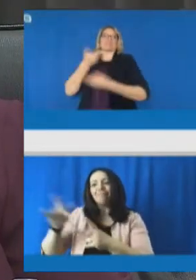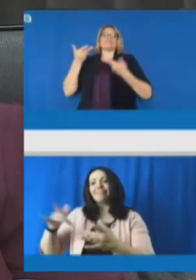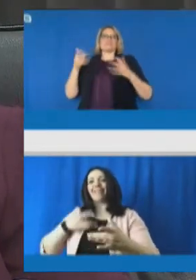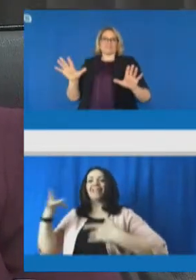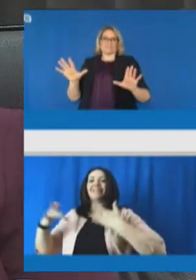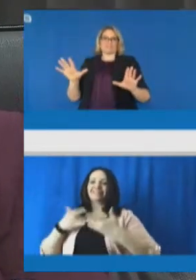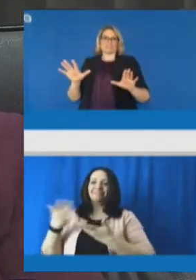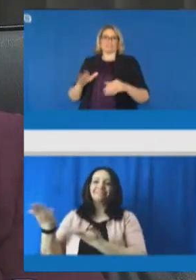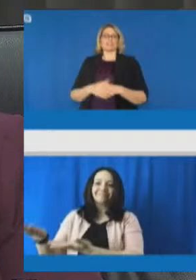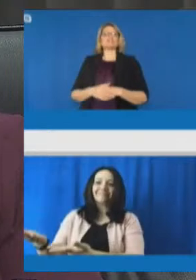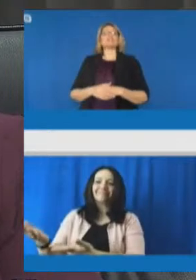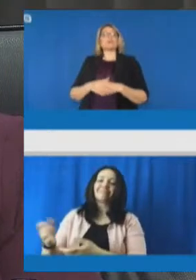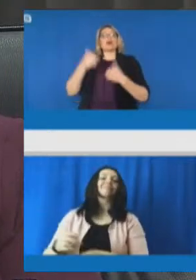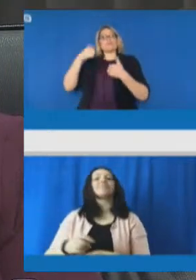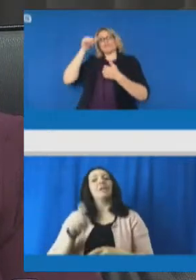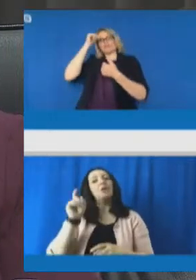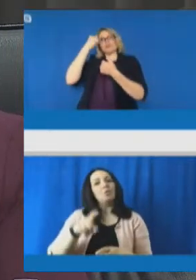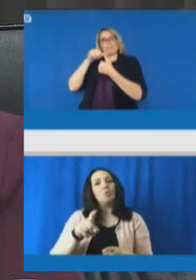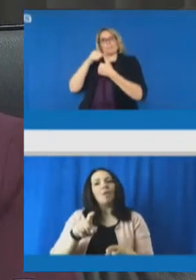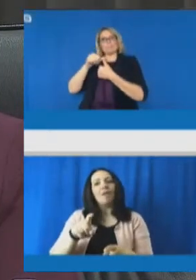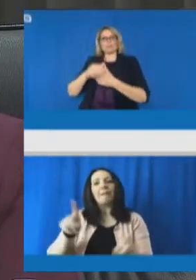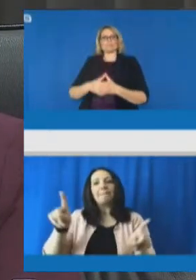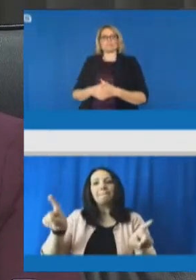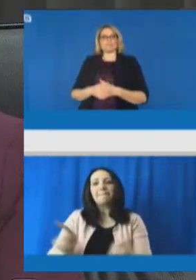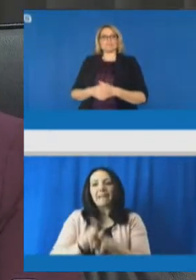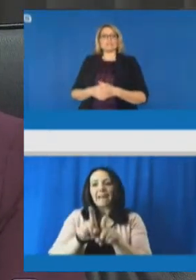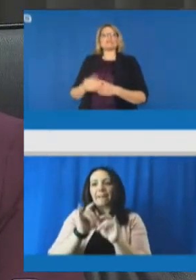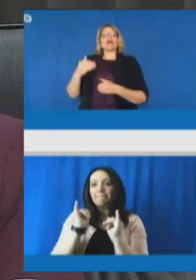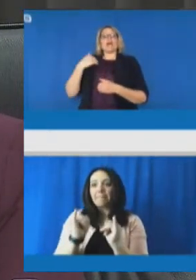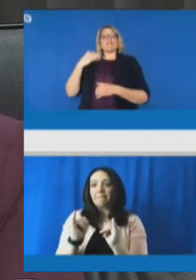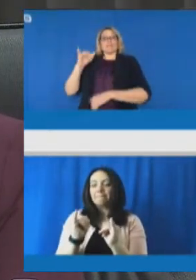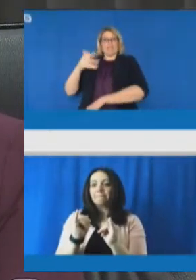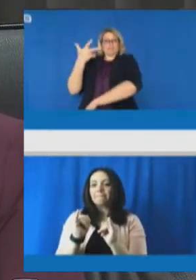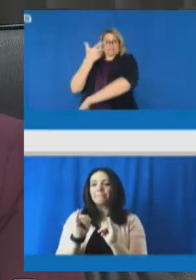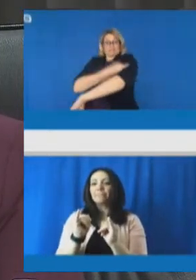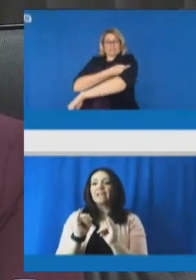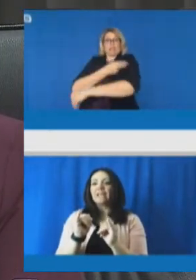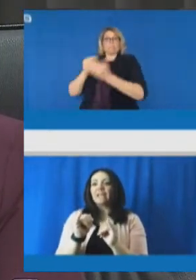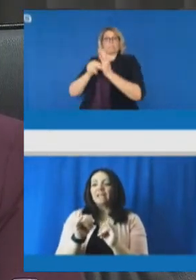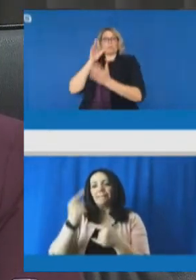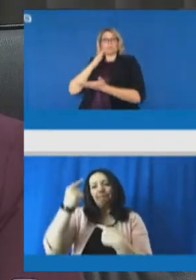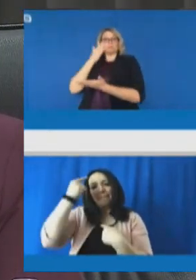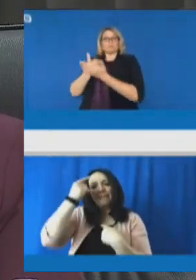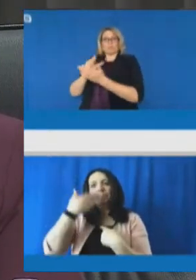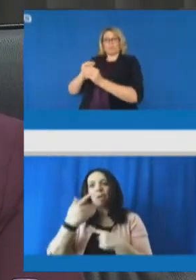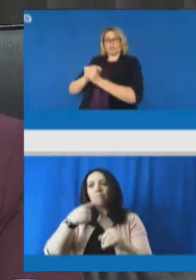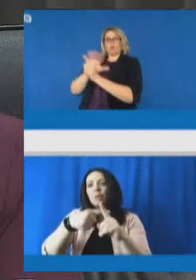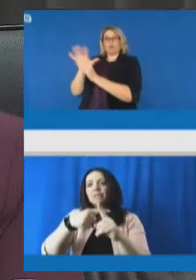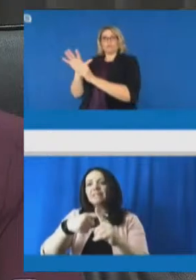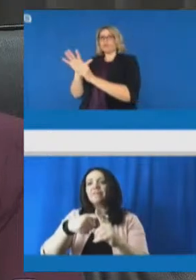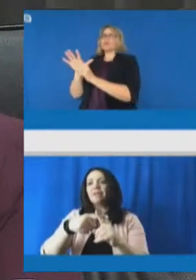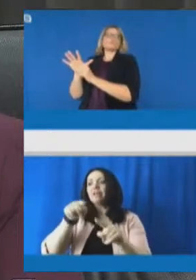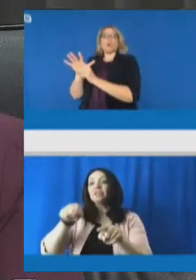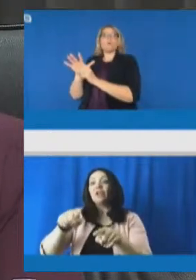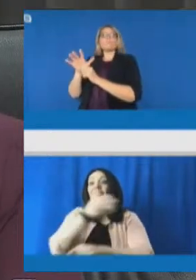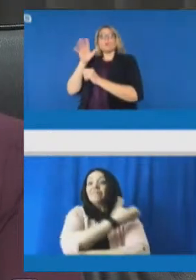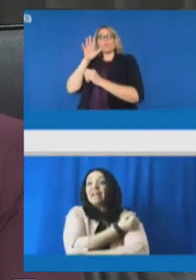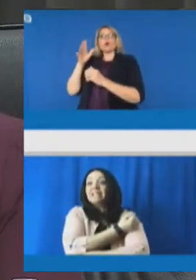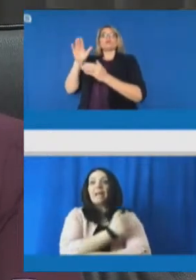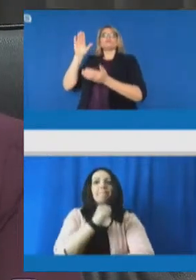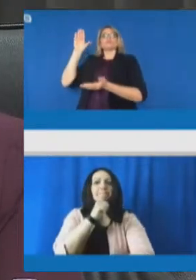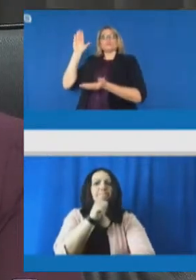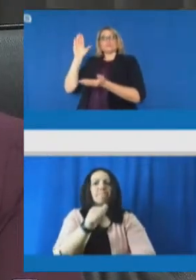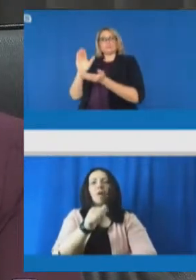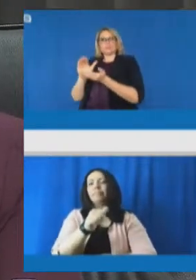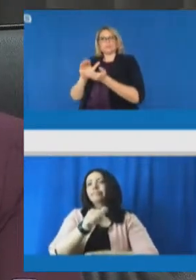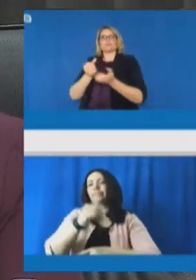unfortunate. But when they happen, we will respond with swift and sure measures, as we have done for the past 12 months, and as we've seen recently